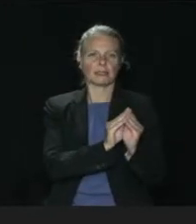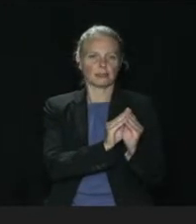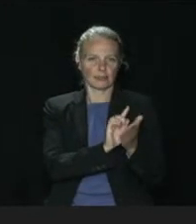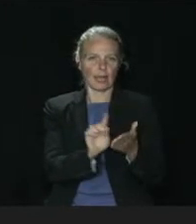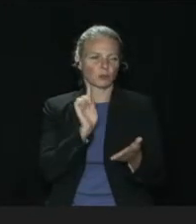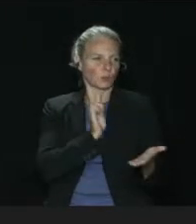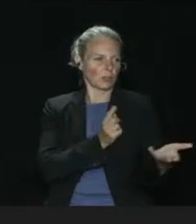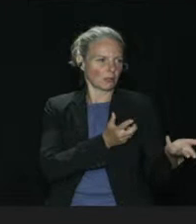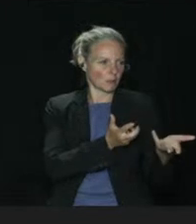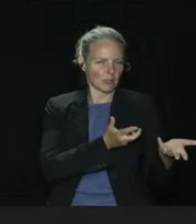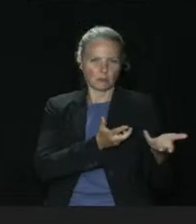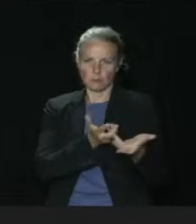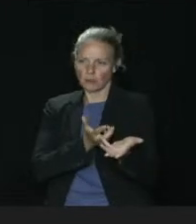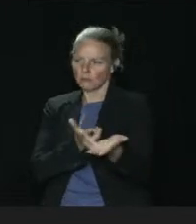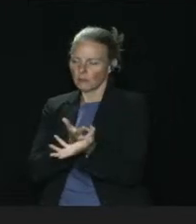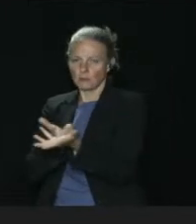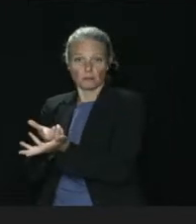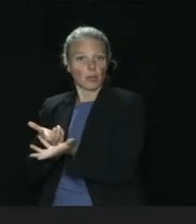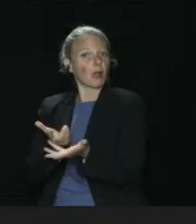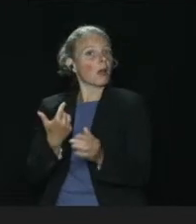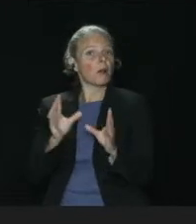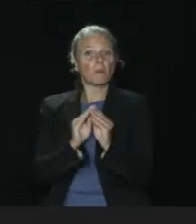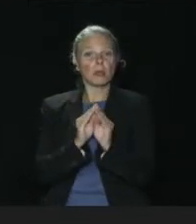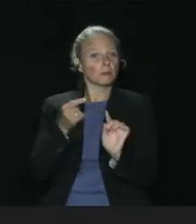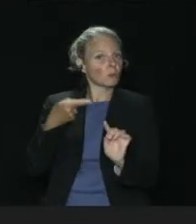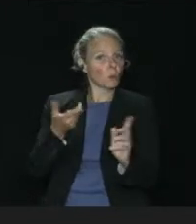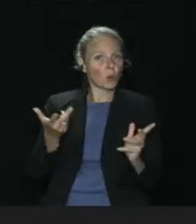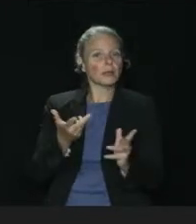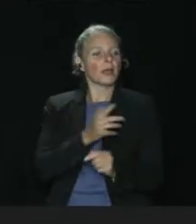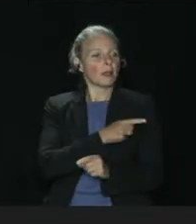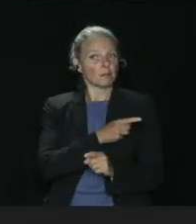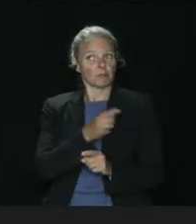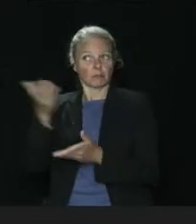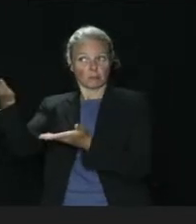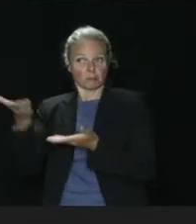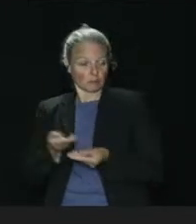We discussed their capacity to deliver the vaccines